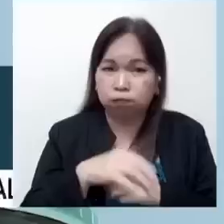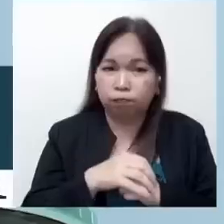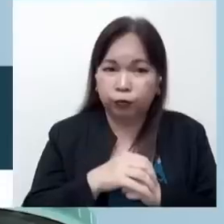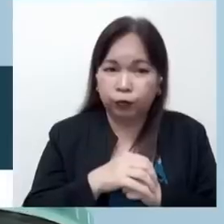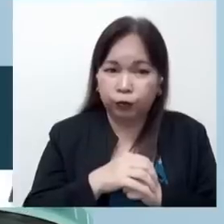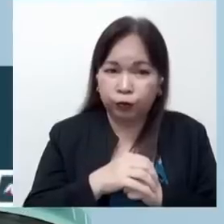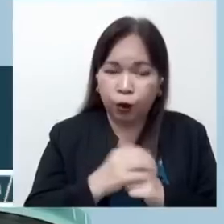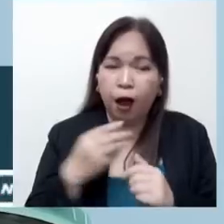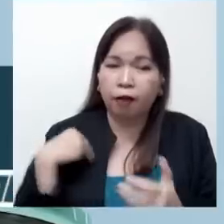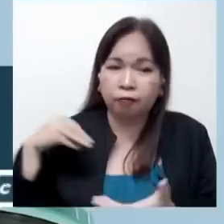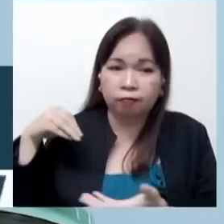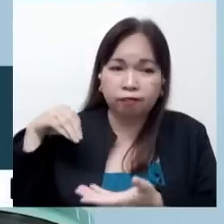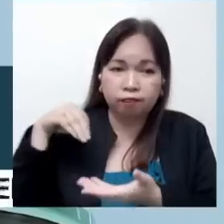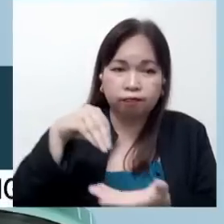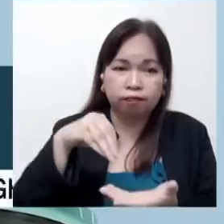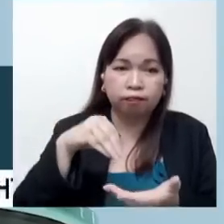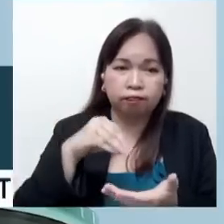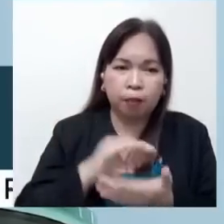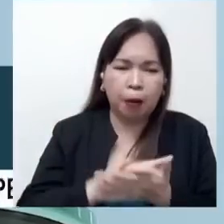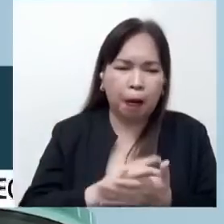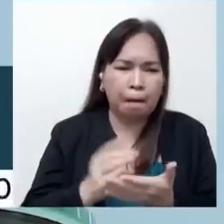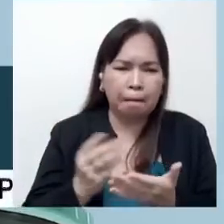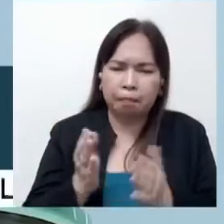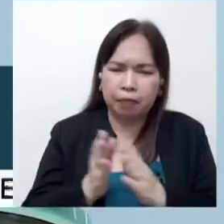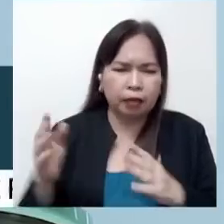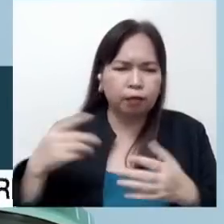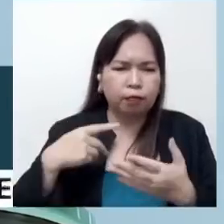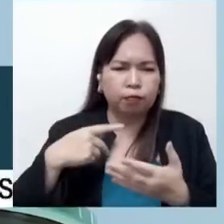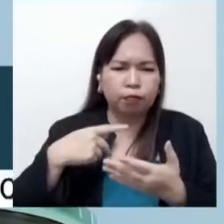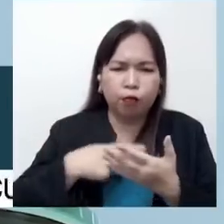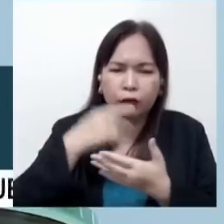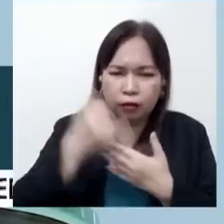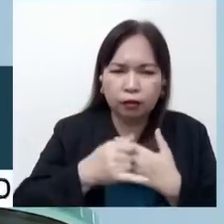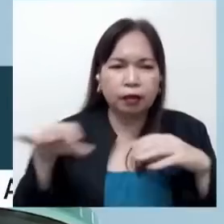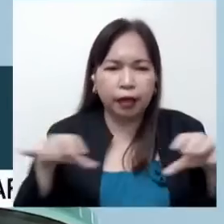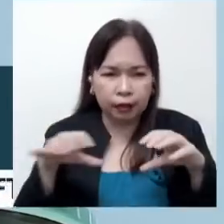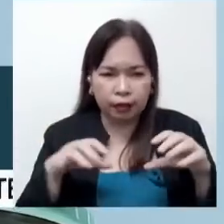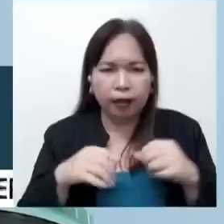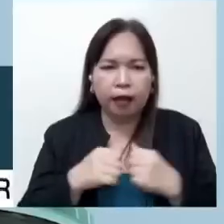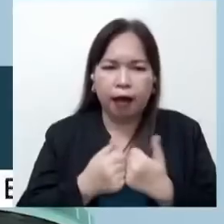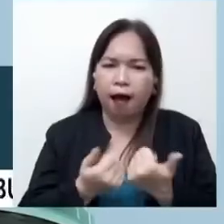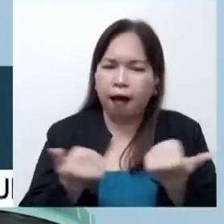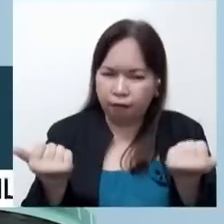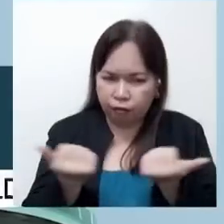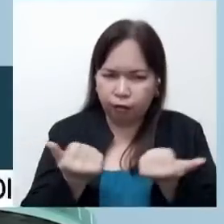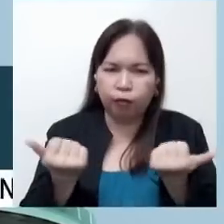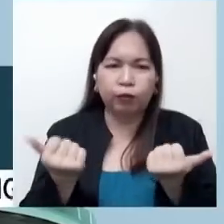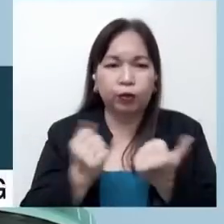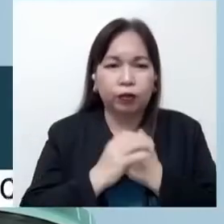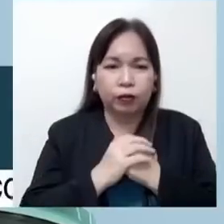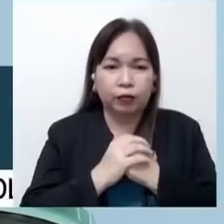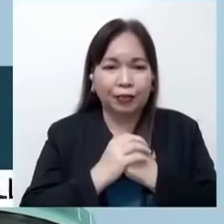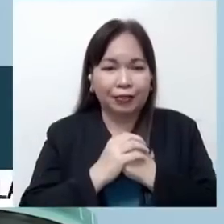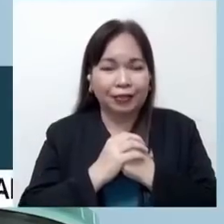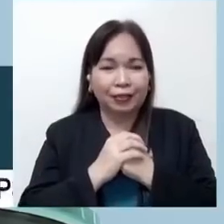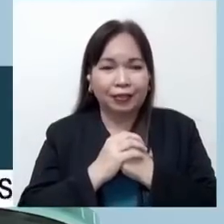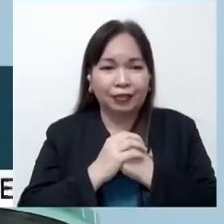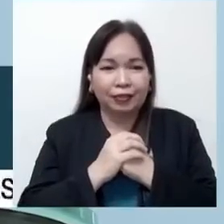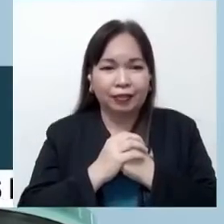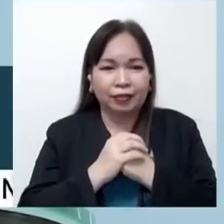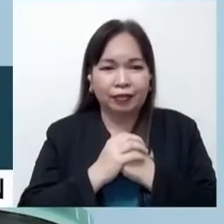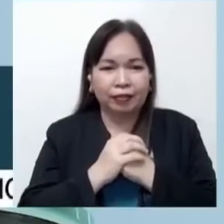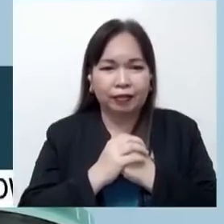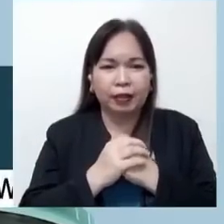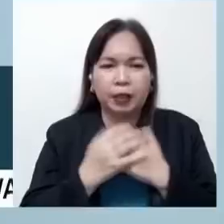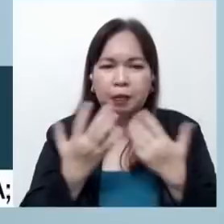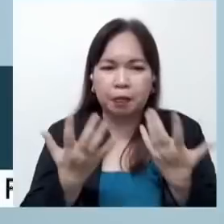funding of big projects and activities could be funded by thousands, hopefully even